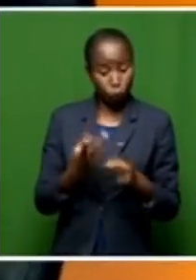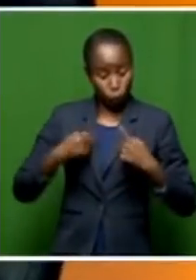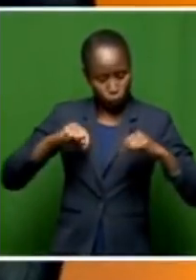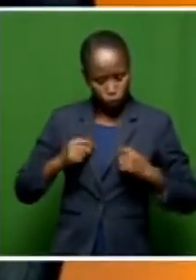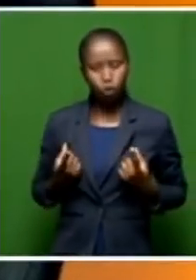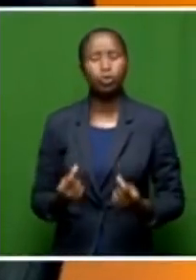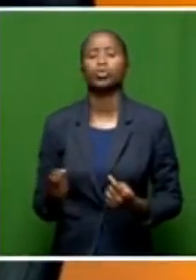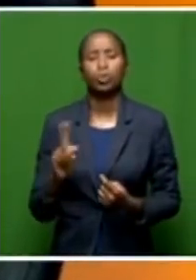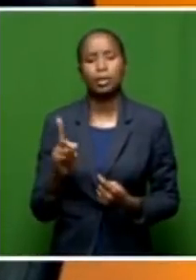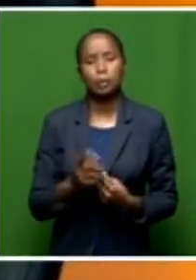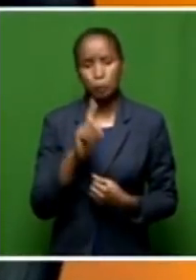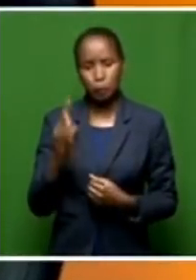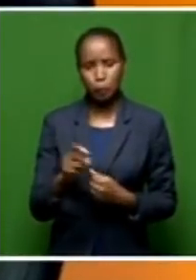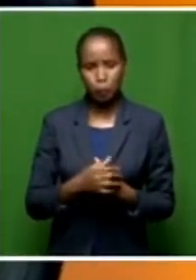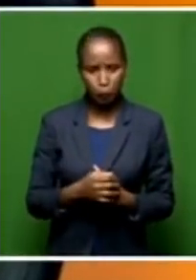So the CSR,